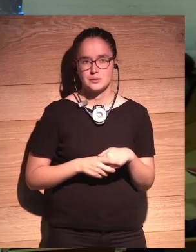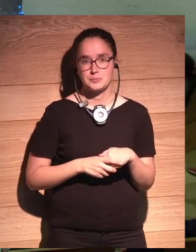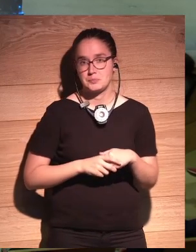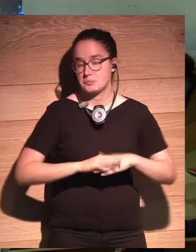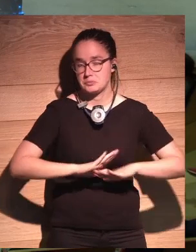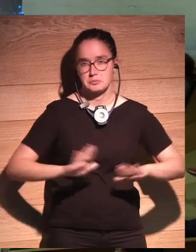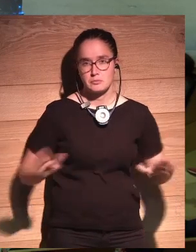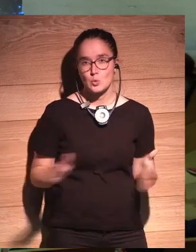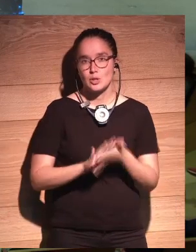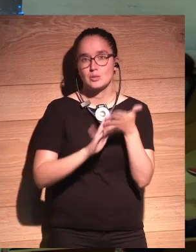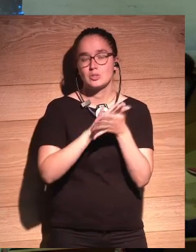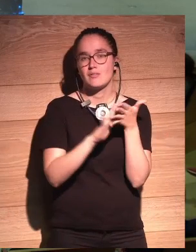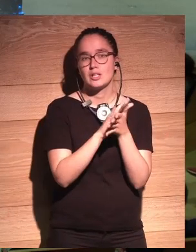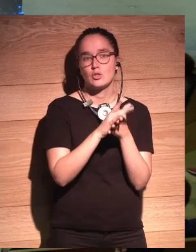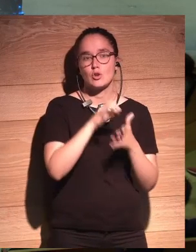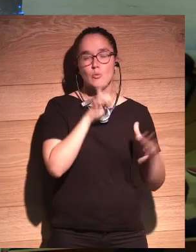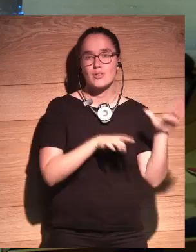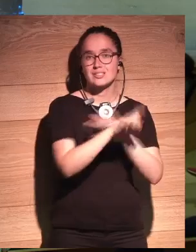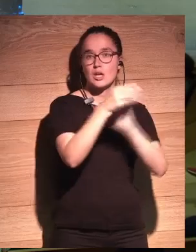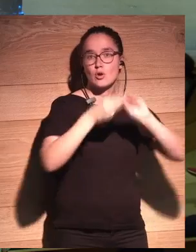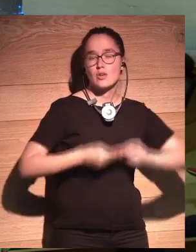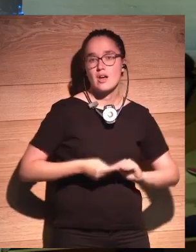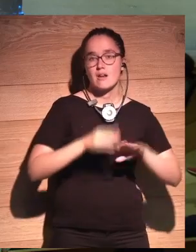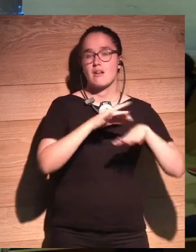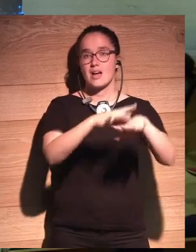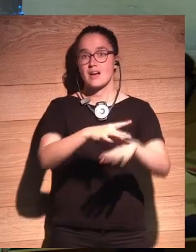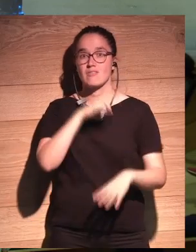green agenda, I think certainly it's a question of having